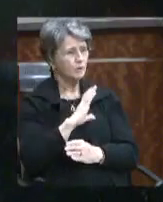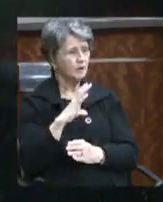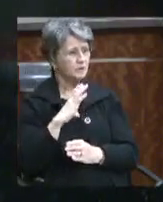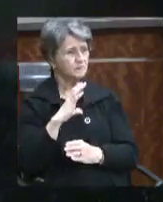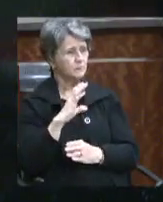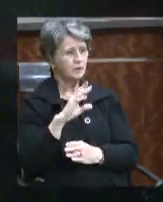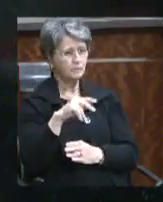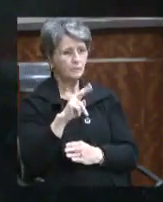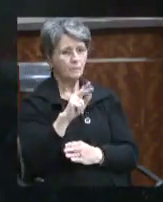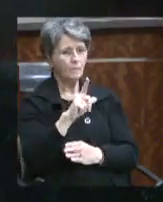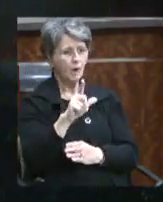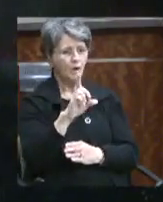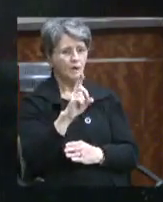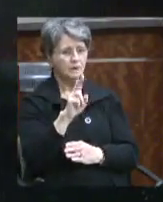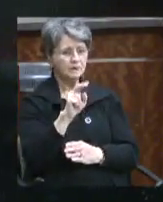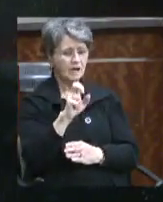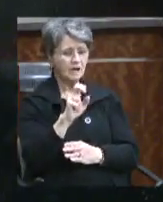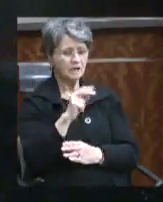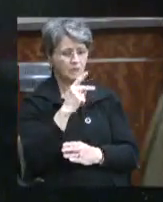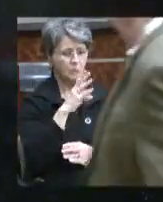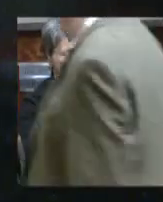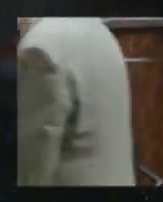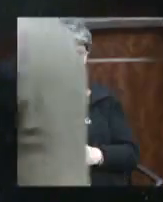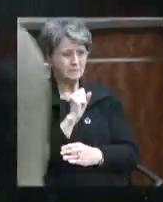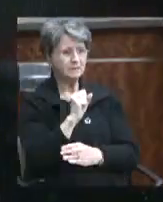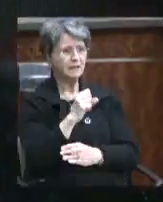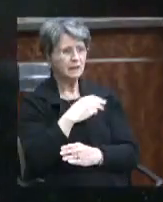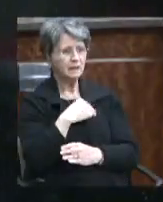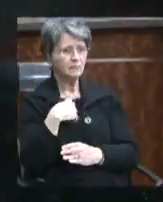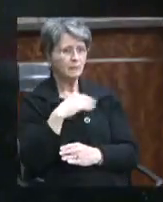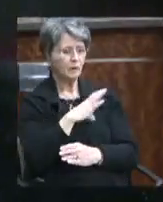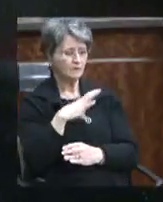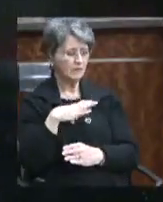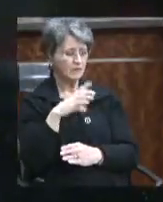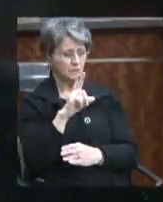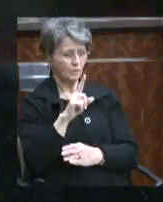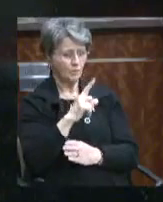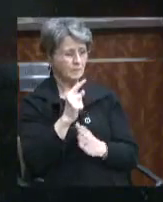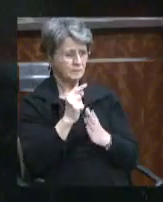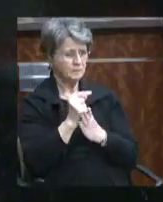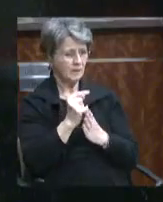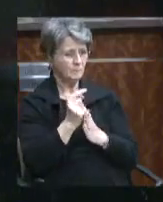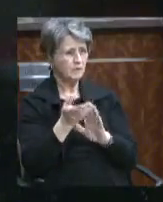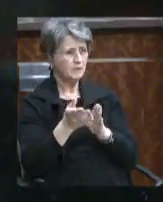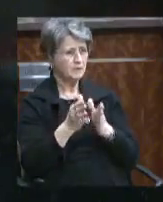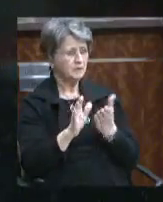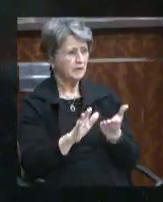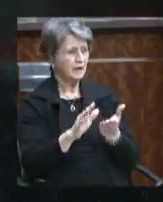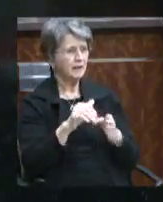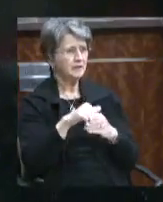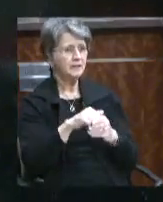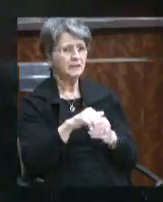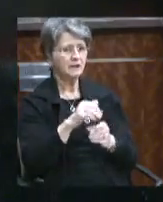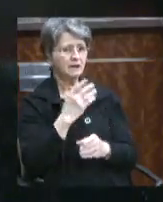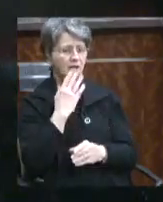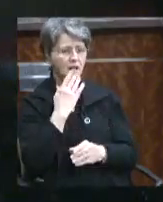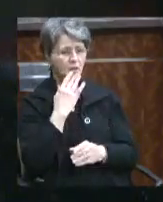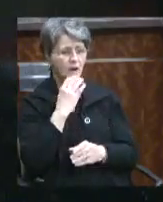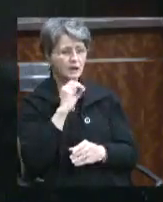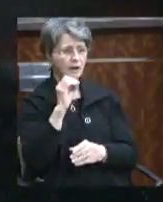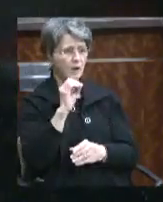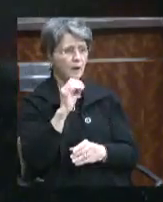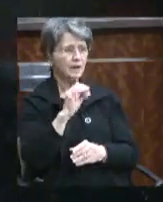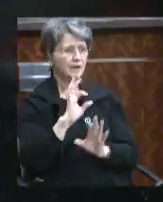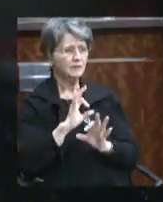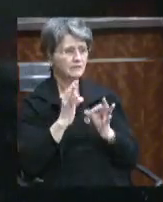member of the council for a term, and Paul passed away. He was in Colorado, and family brought the body